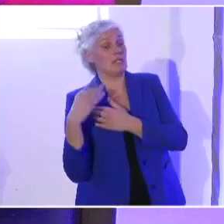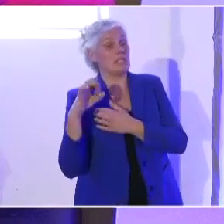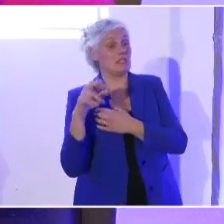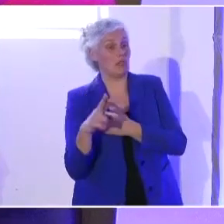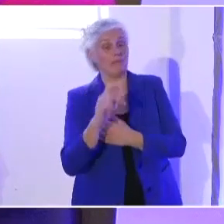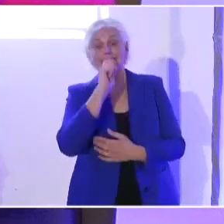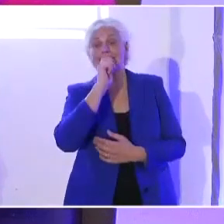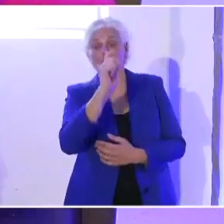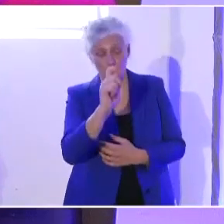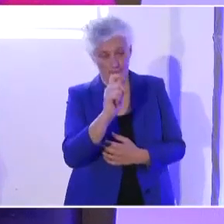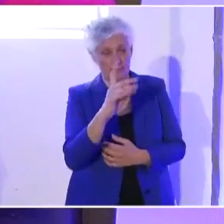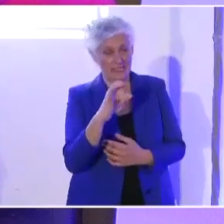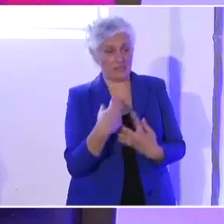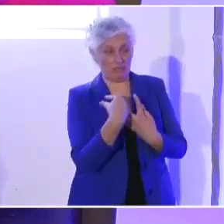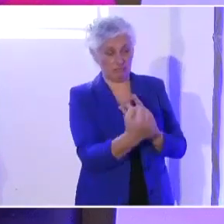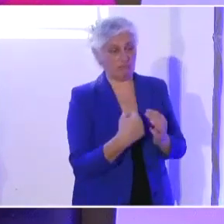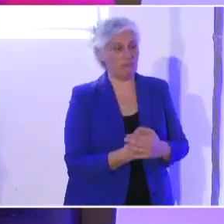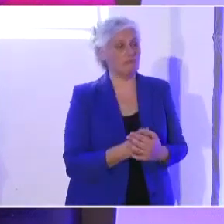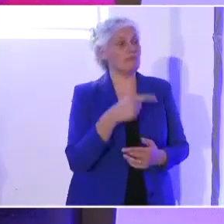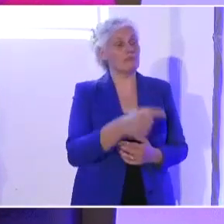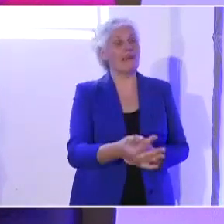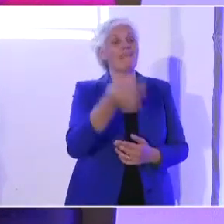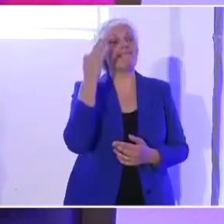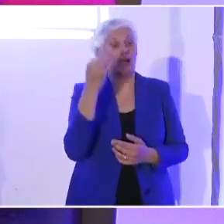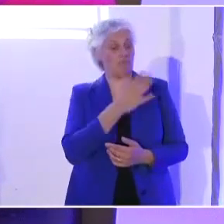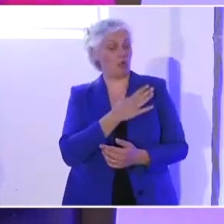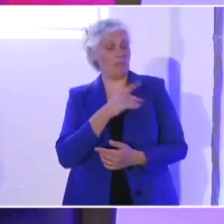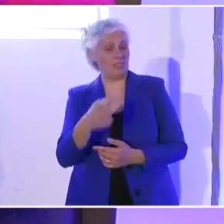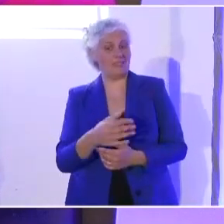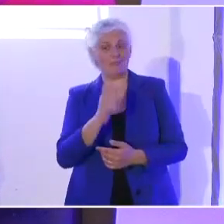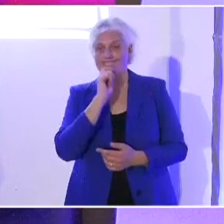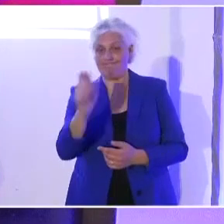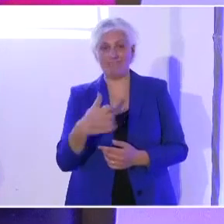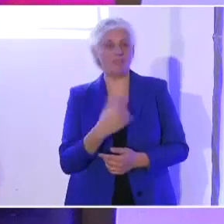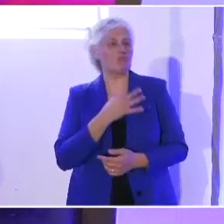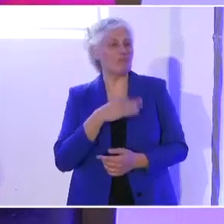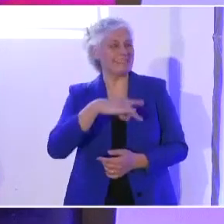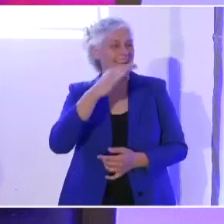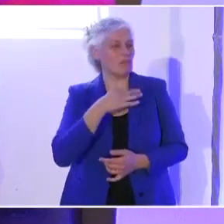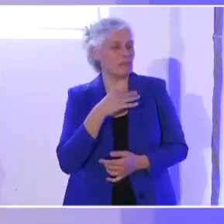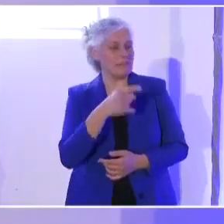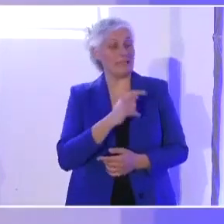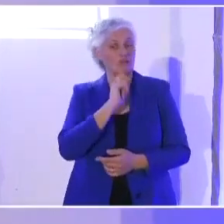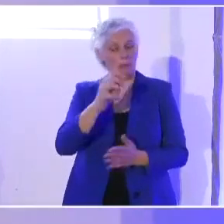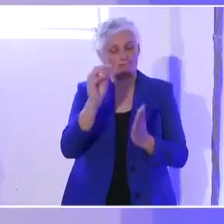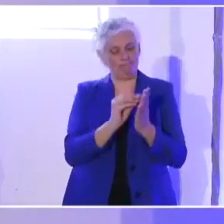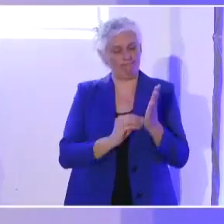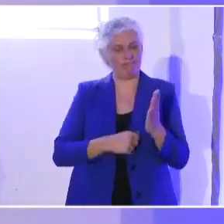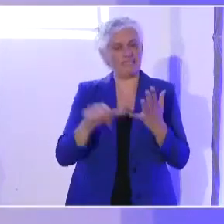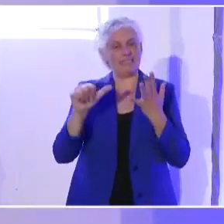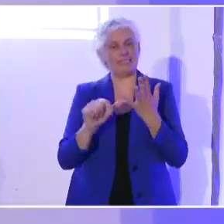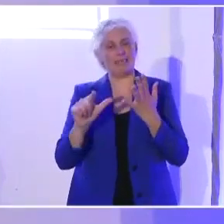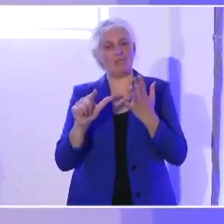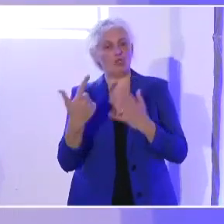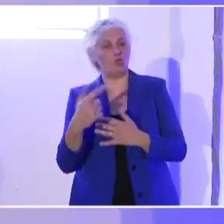data breaches. The first is to notify the Data Protection Commission where there's a risk to data subjects, and that report has to be made within 72